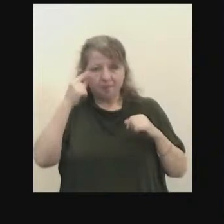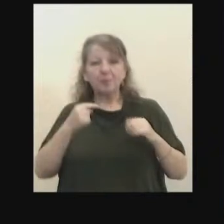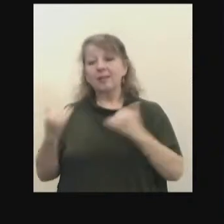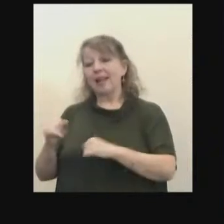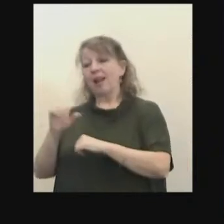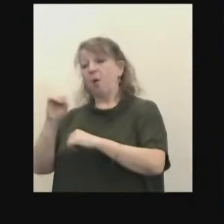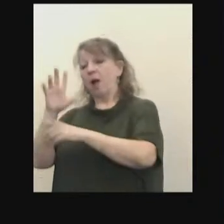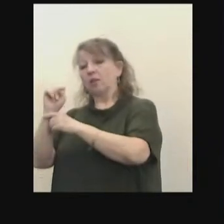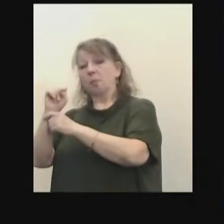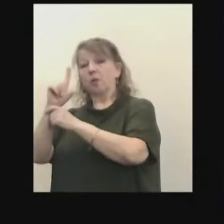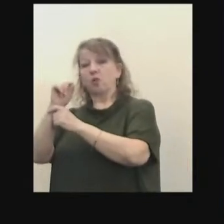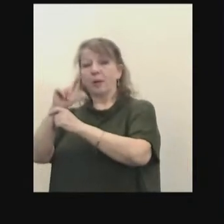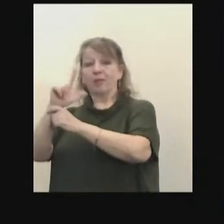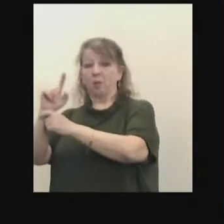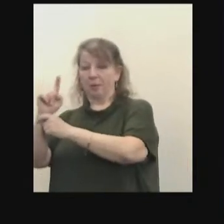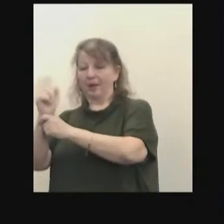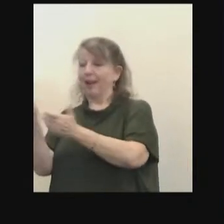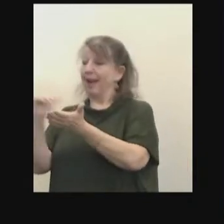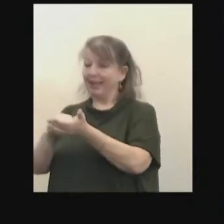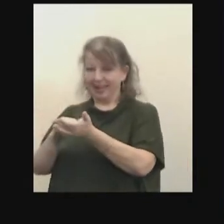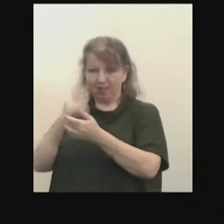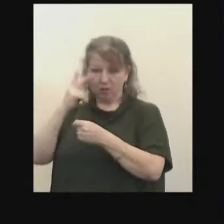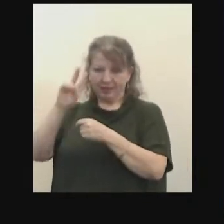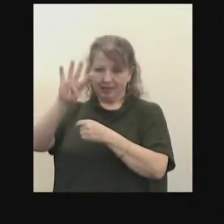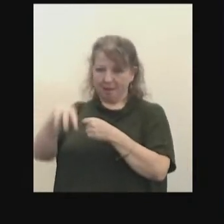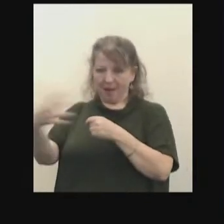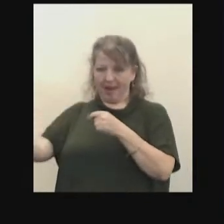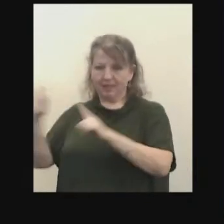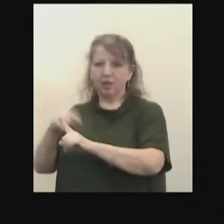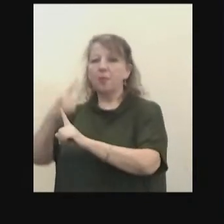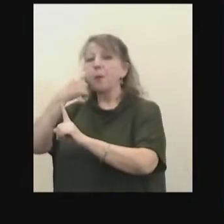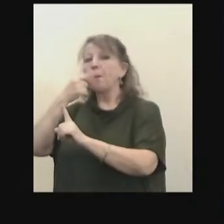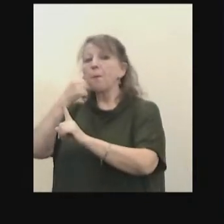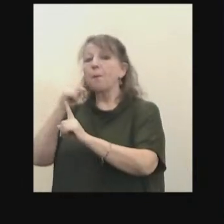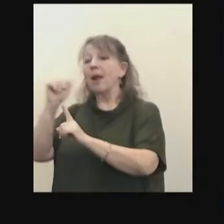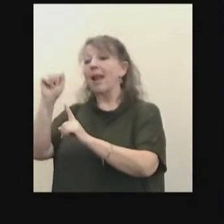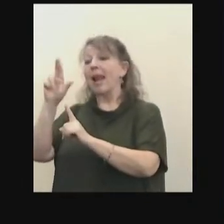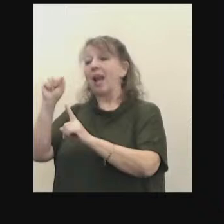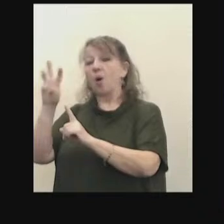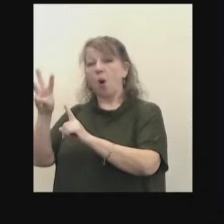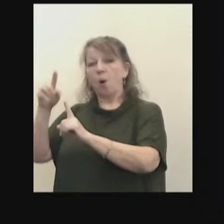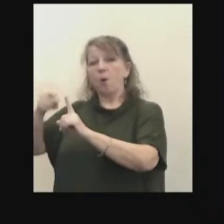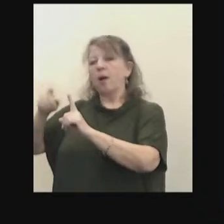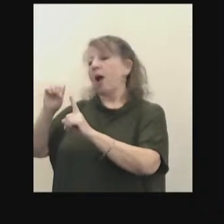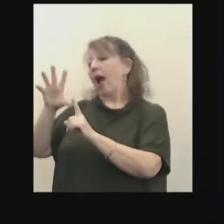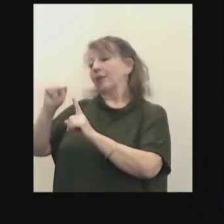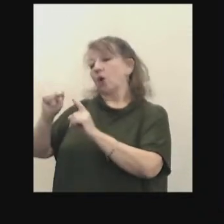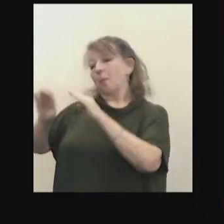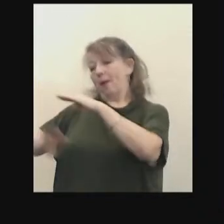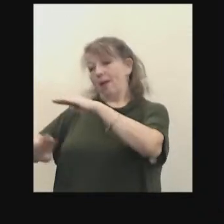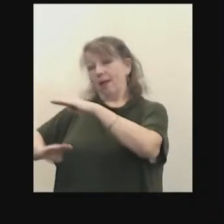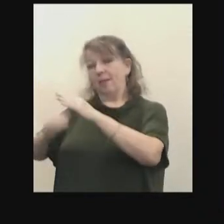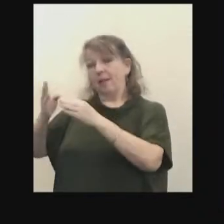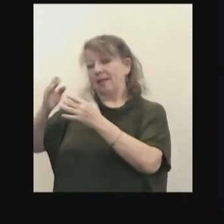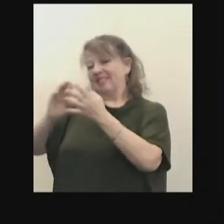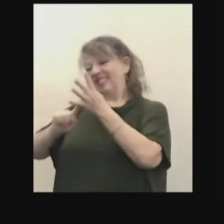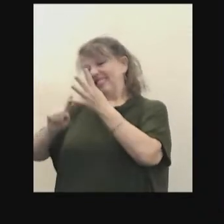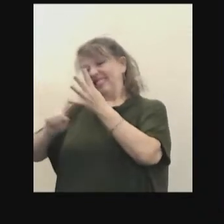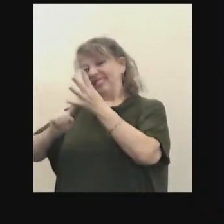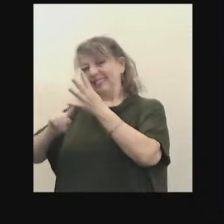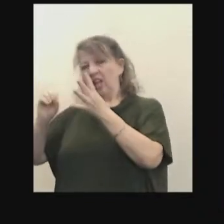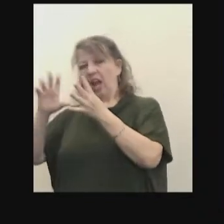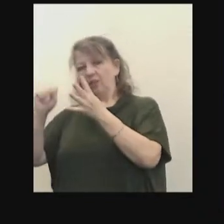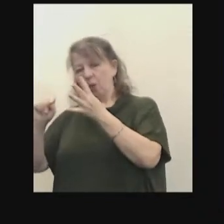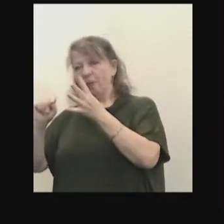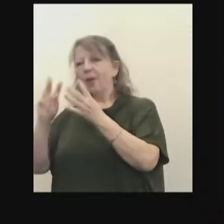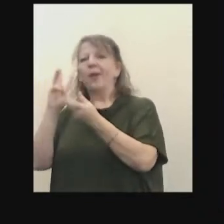can see again, looking at the red arrow, that at the end of October, again, we saw a weather change,